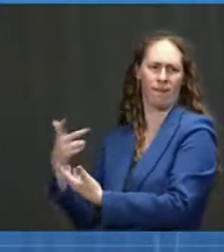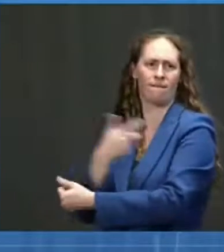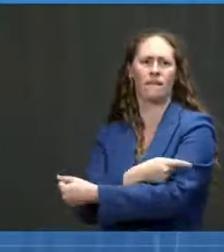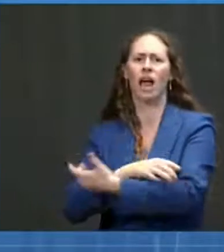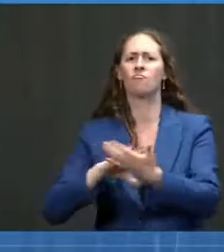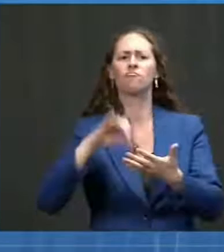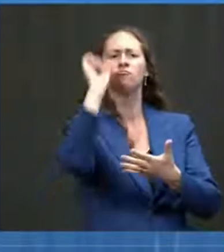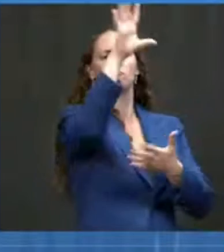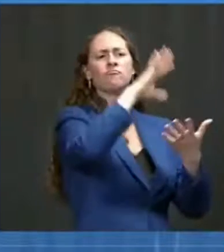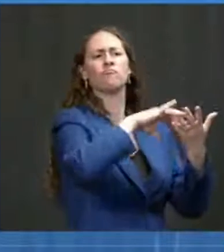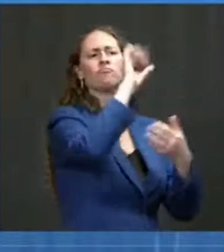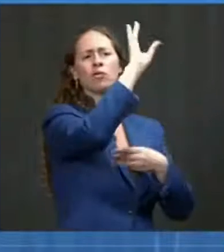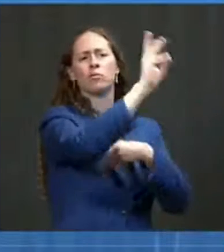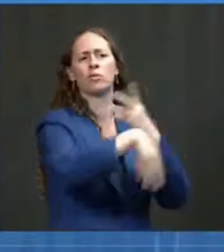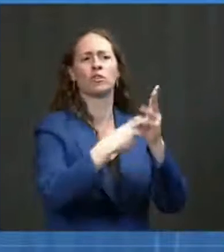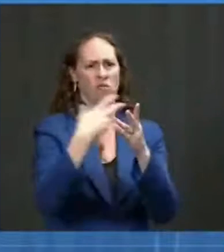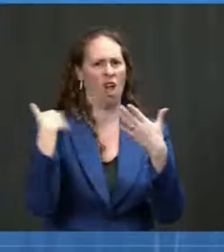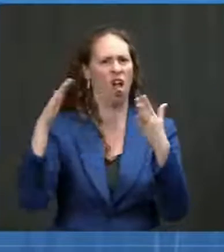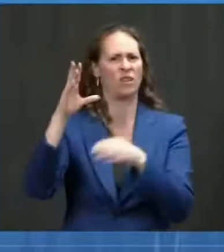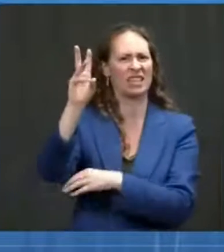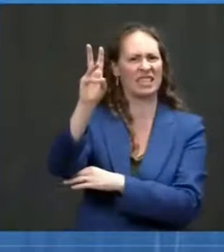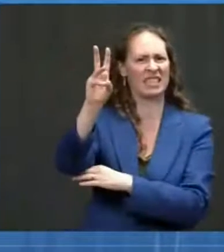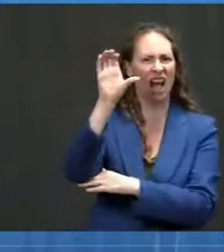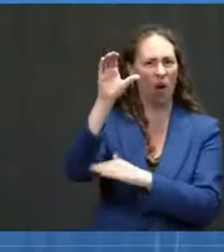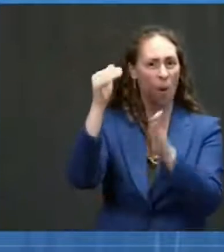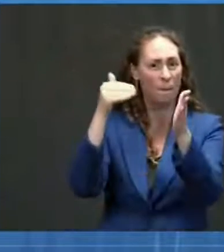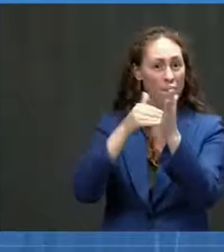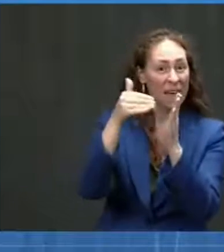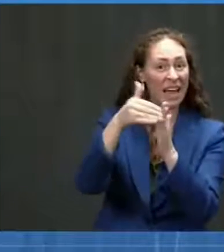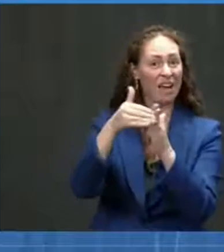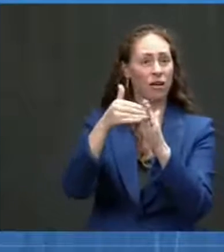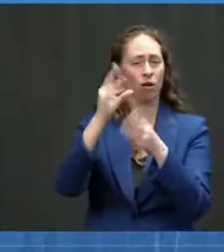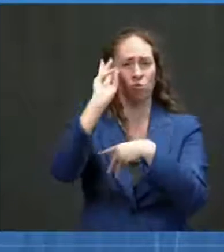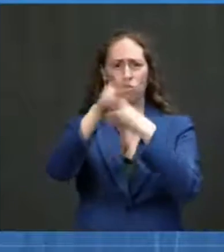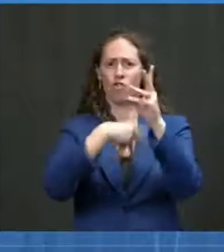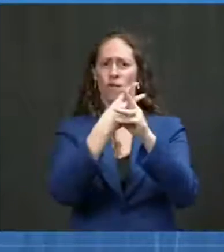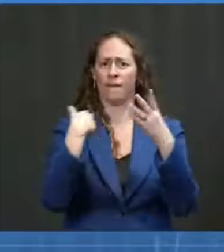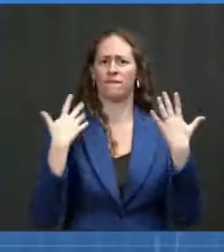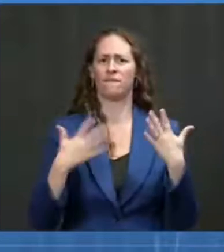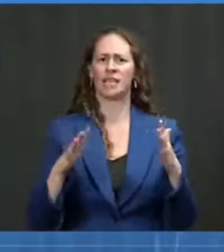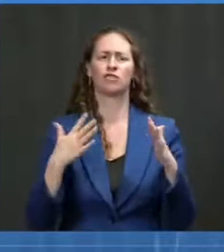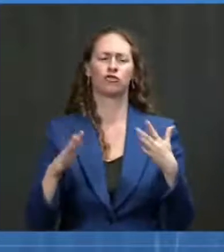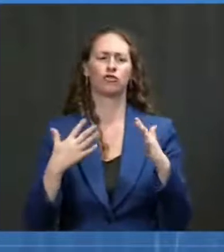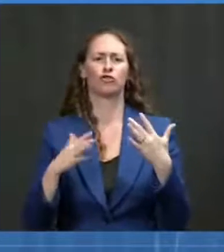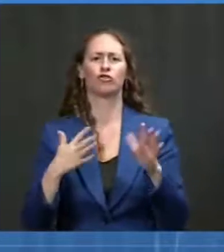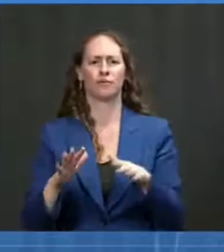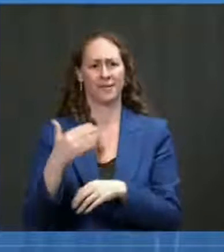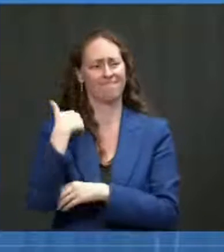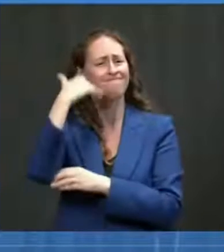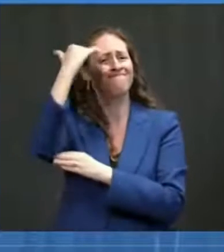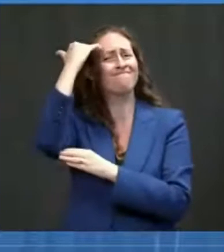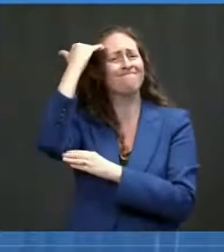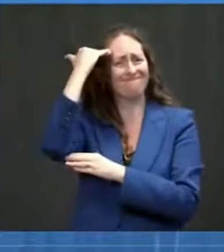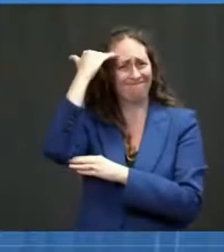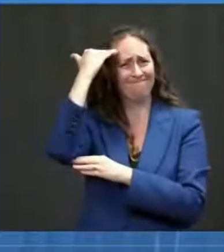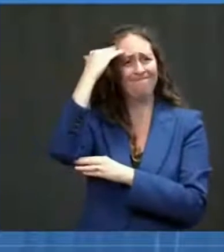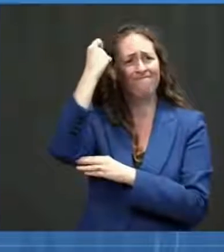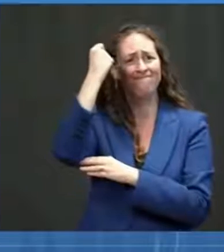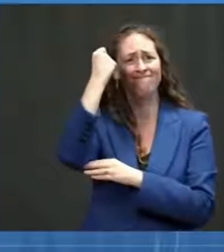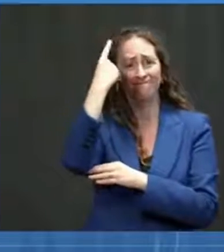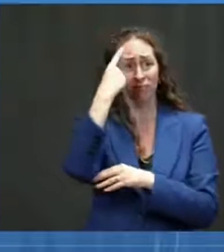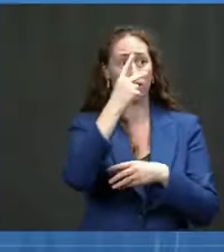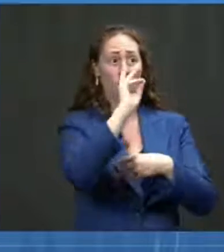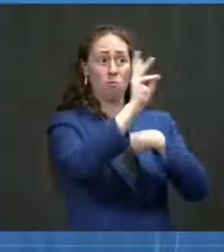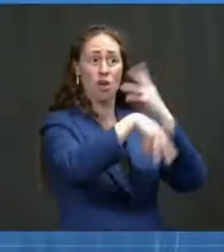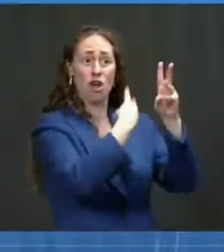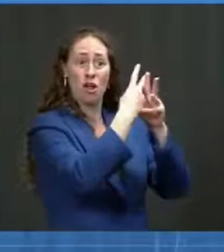to donate globally. We understand well that global pandemics require a global response and strong leadership,